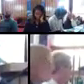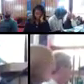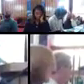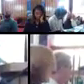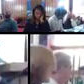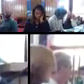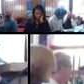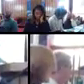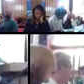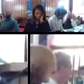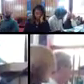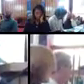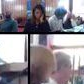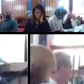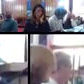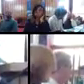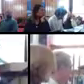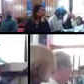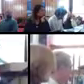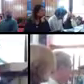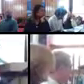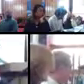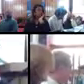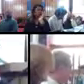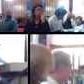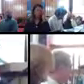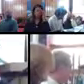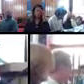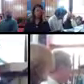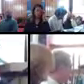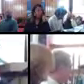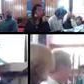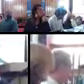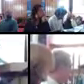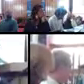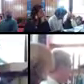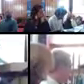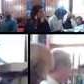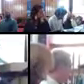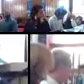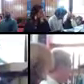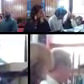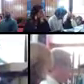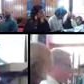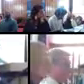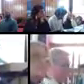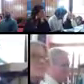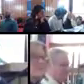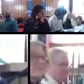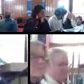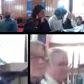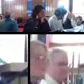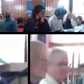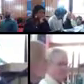Oh, one last thing. If you have a question, clarification. This is a living document. We make updates to this as